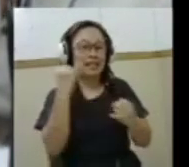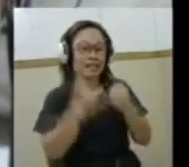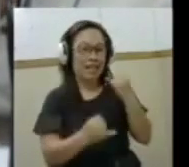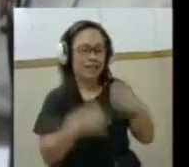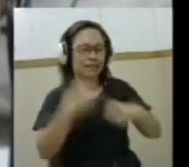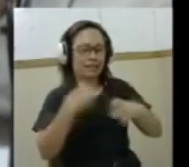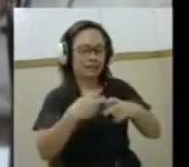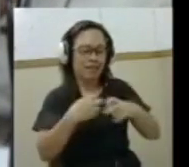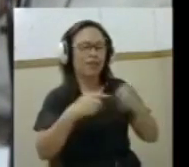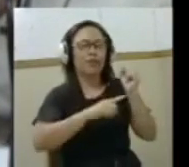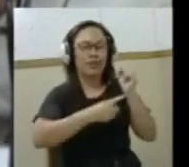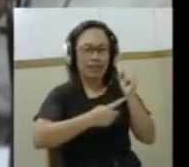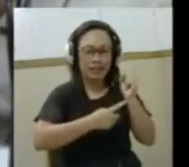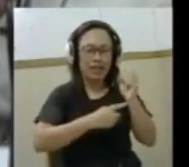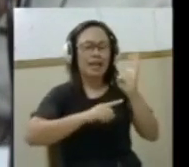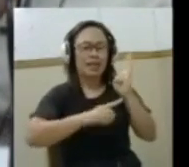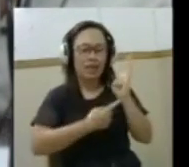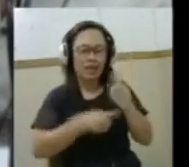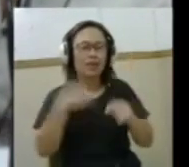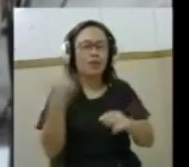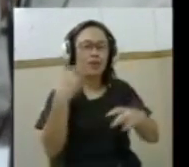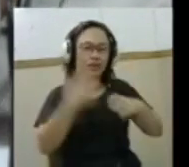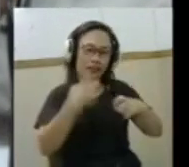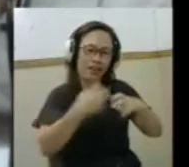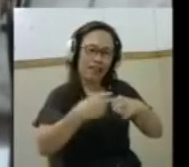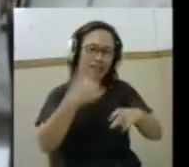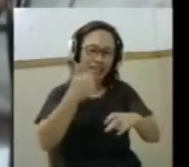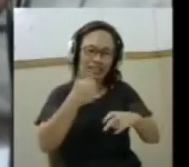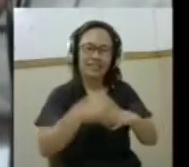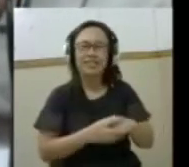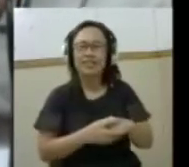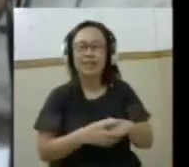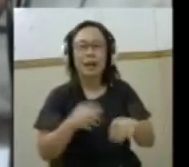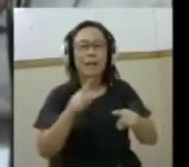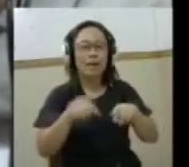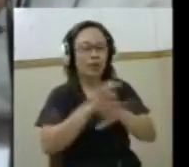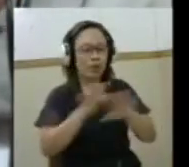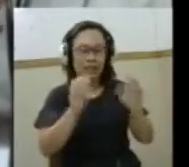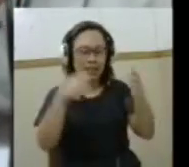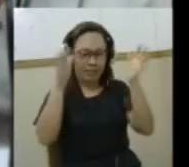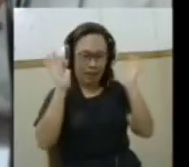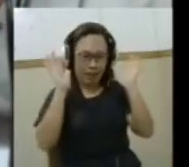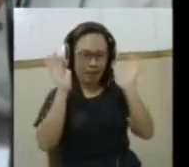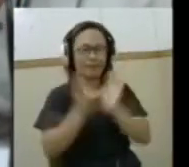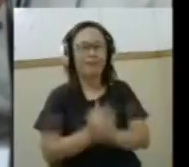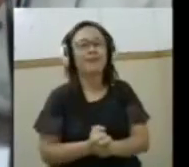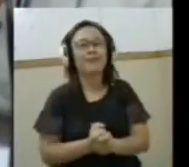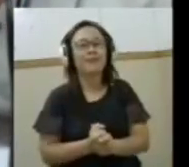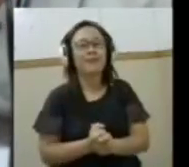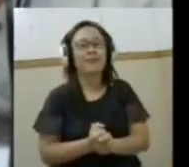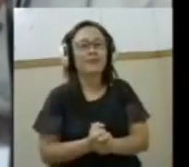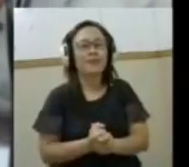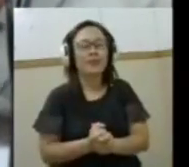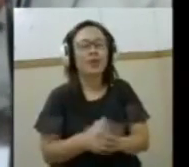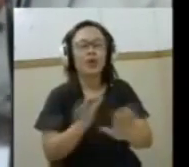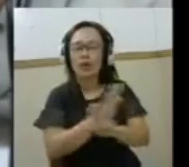to start. So the beginning is always the hardest. just don't give up. Yep. So the point is, just